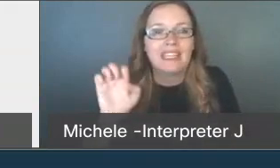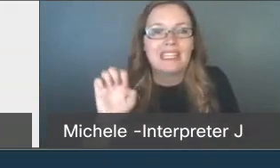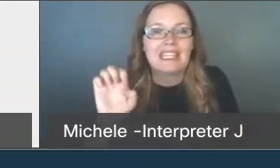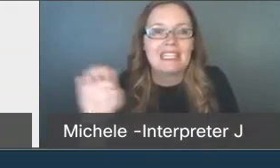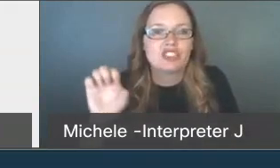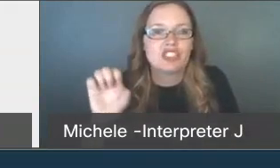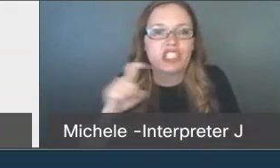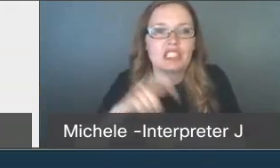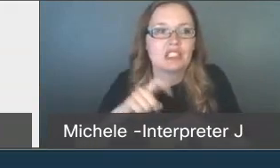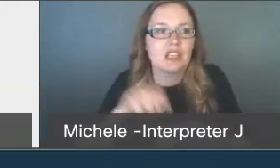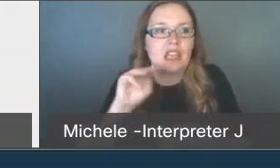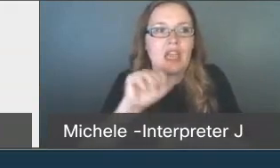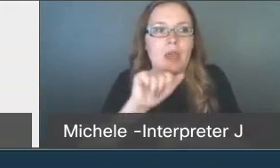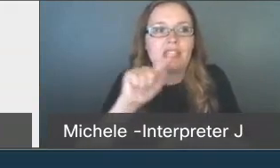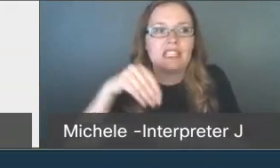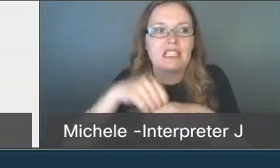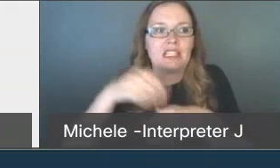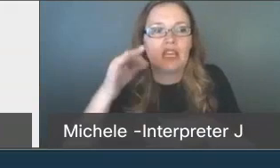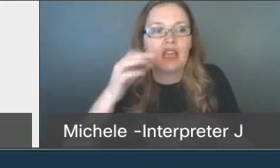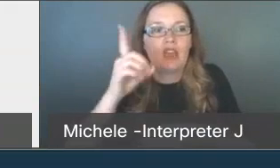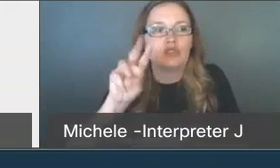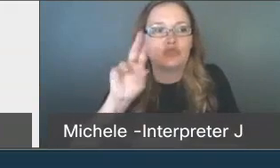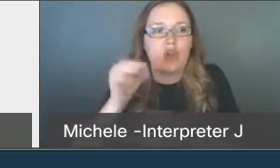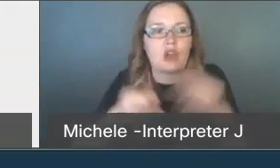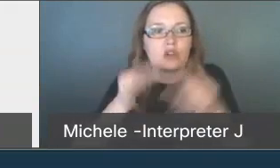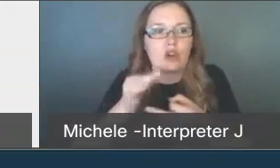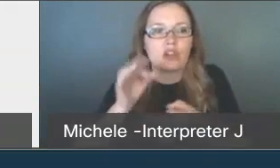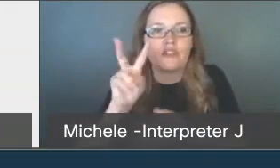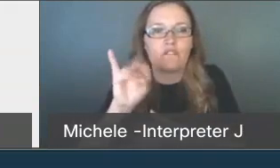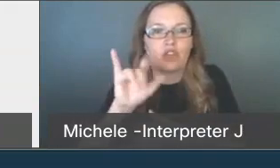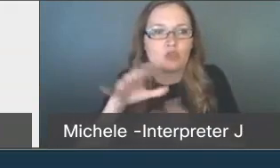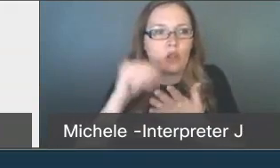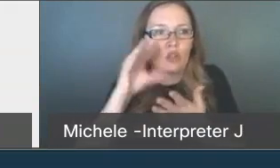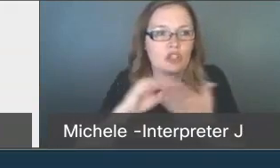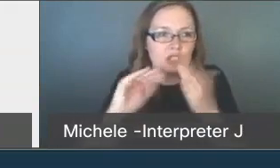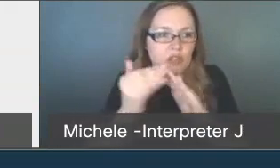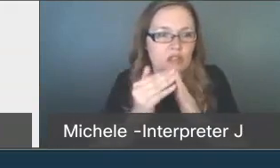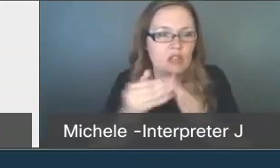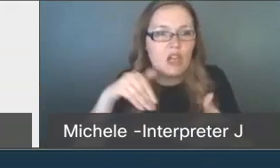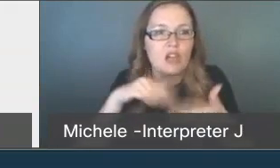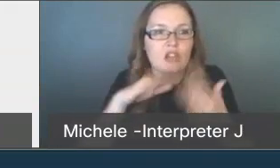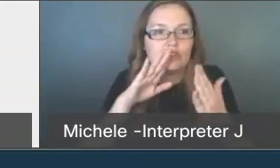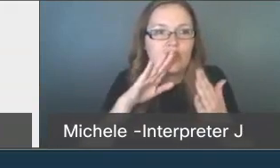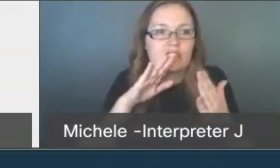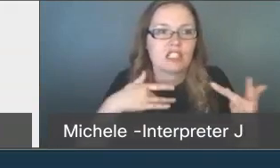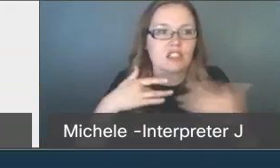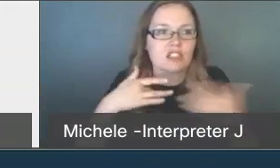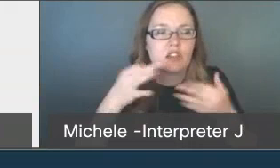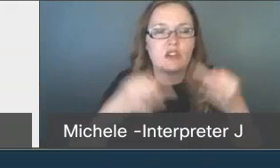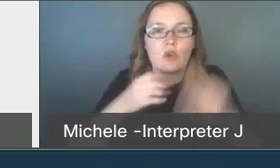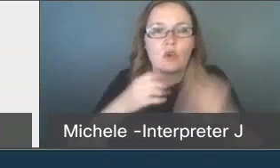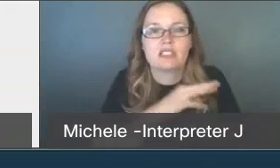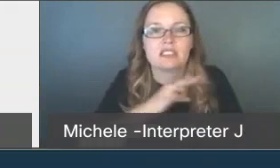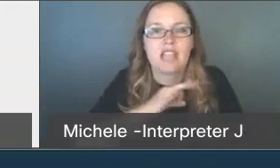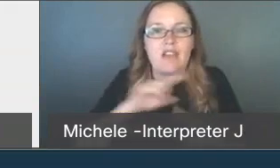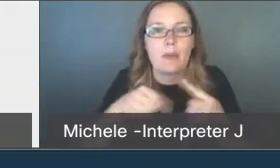an MAT in the Drug Courts Virtual Learning Community webinar on addressing concerns of court staff about MAT. On